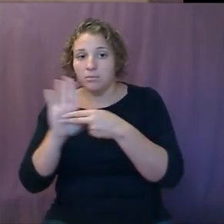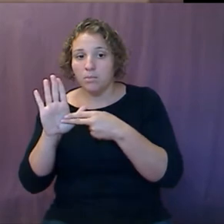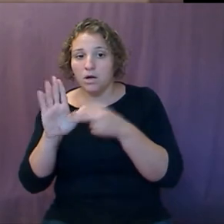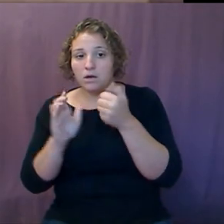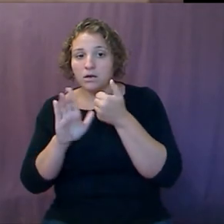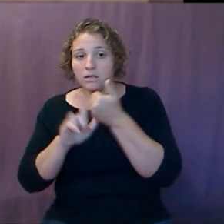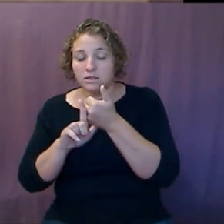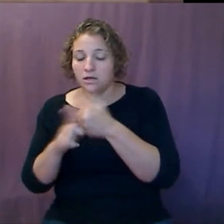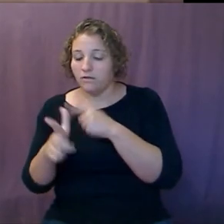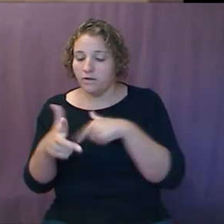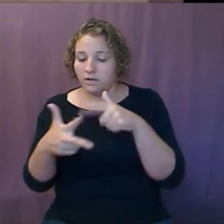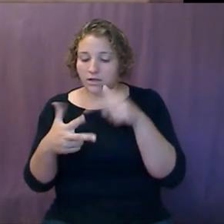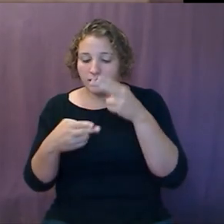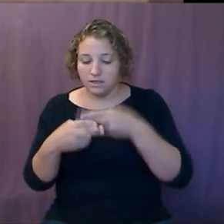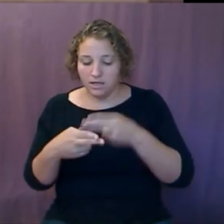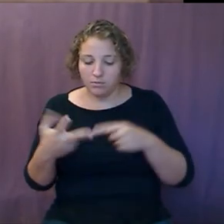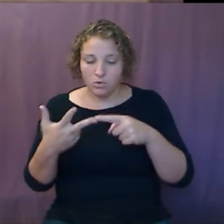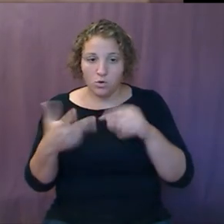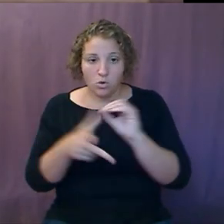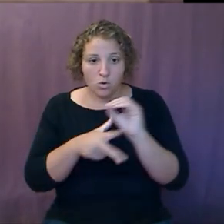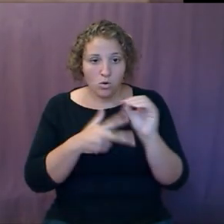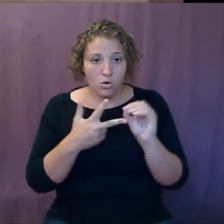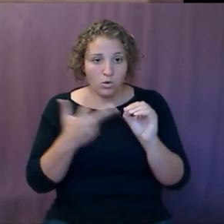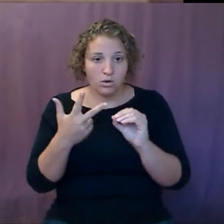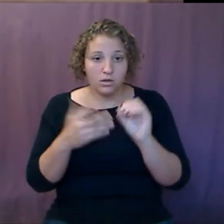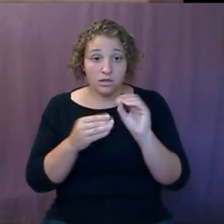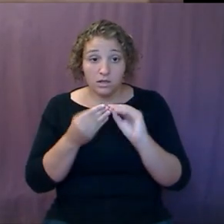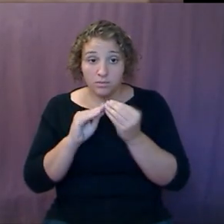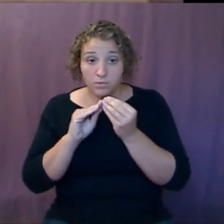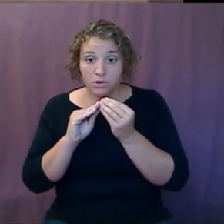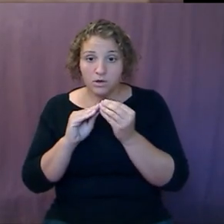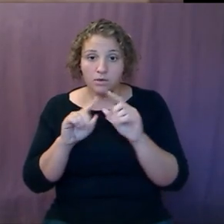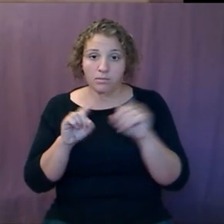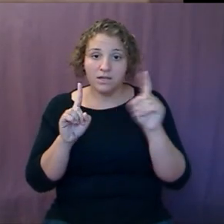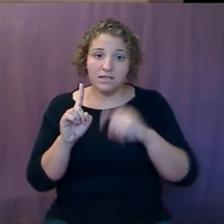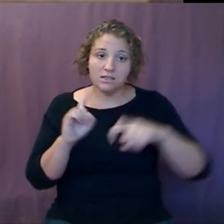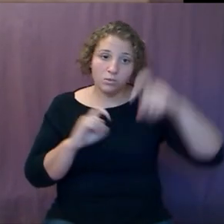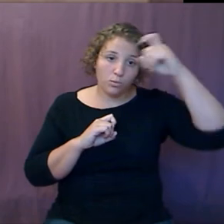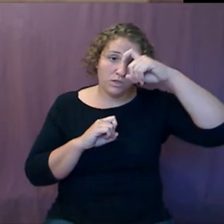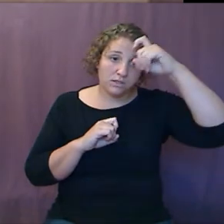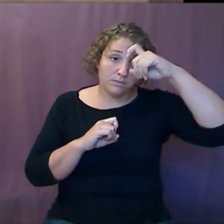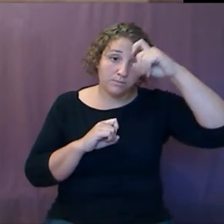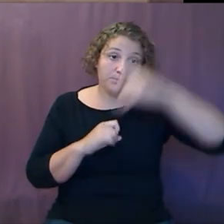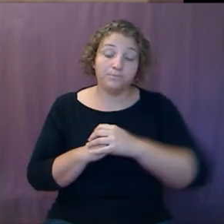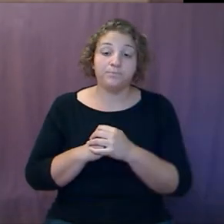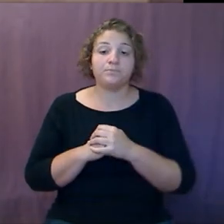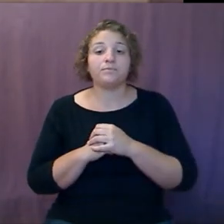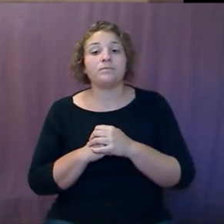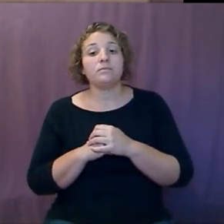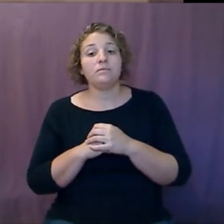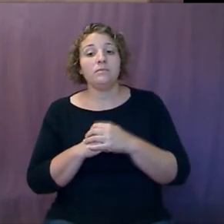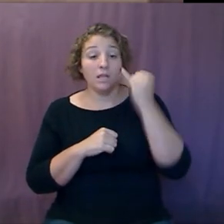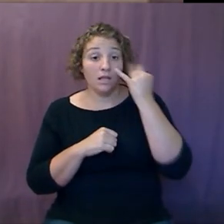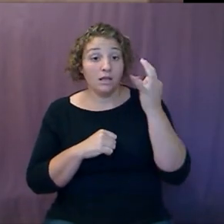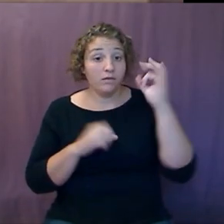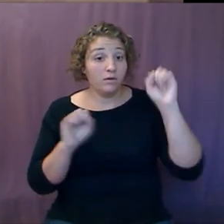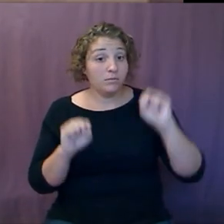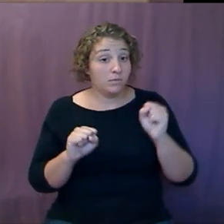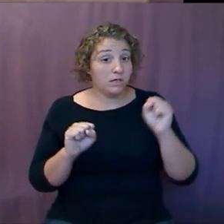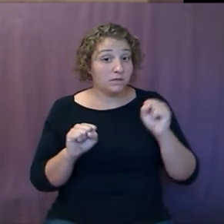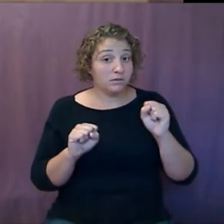the beast or the number of his name here is wisdom Sophia let him that hath understanding